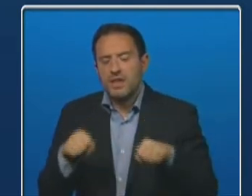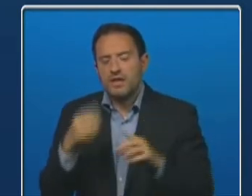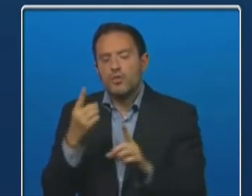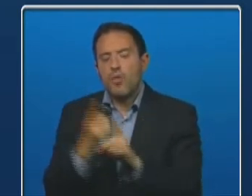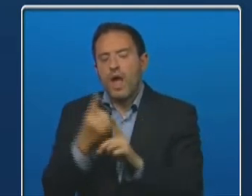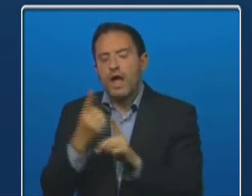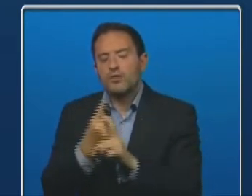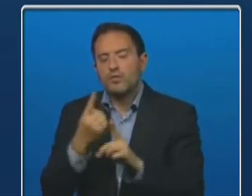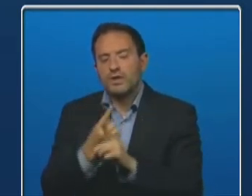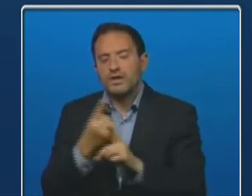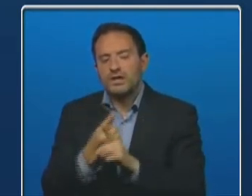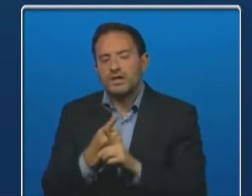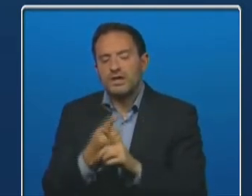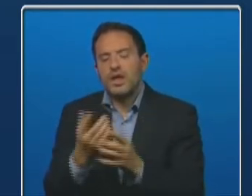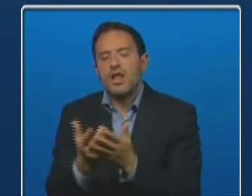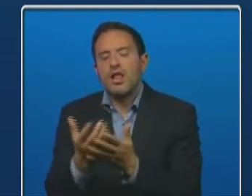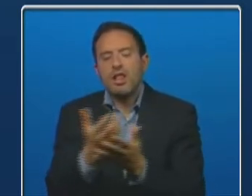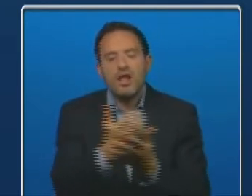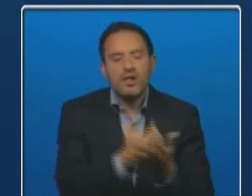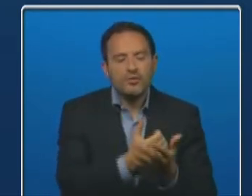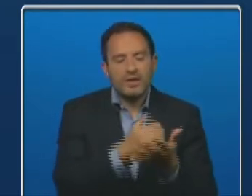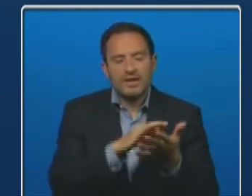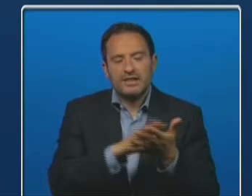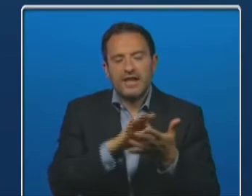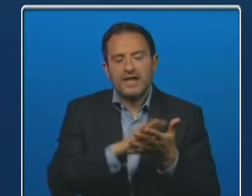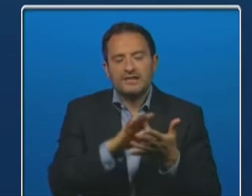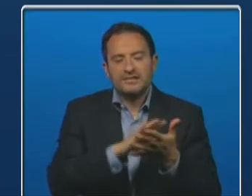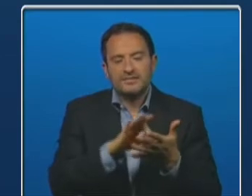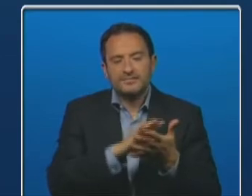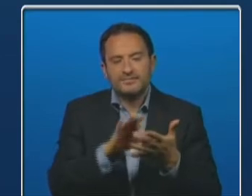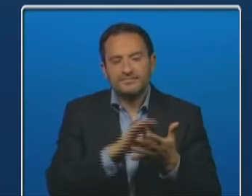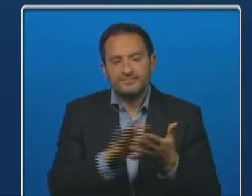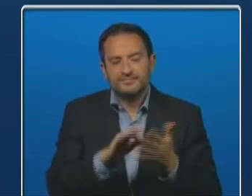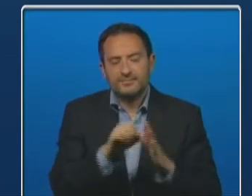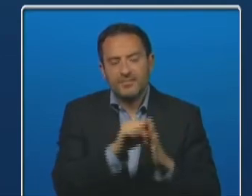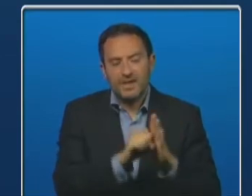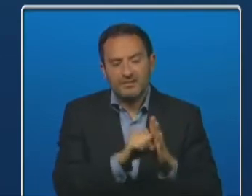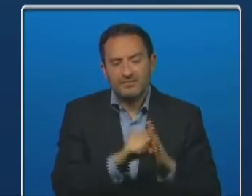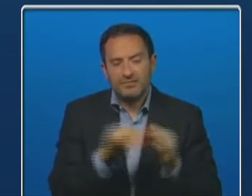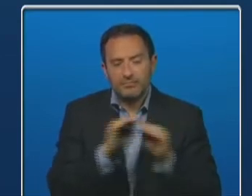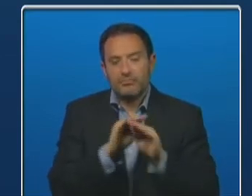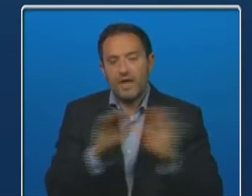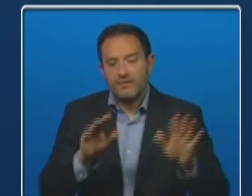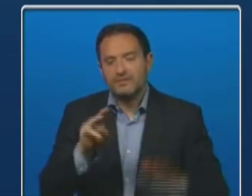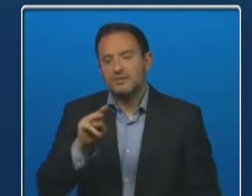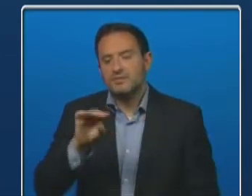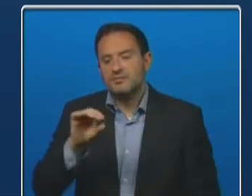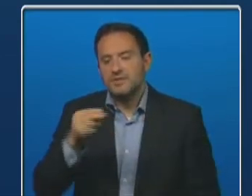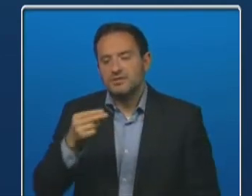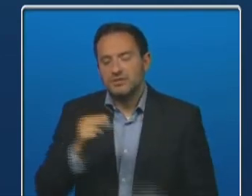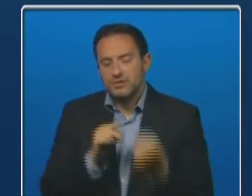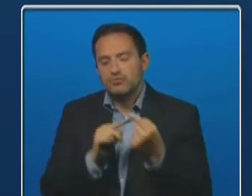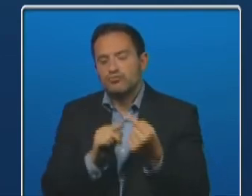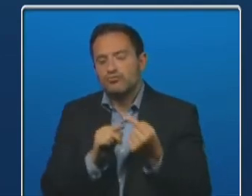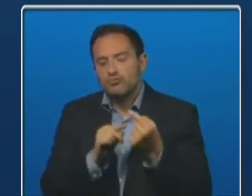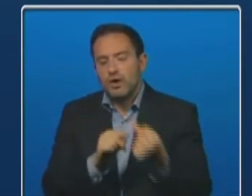accurately record counts in those states. Obviously, Michigan had some significant struggles with